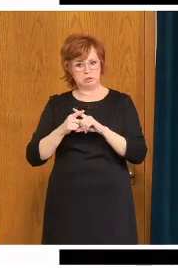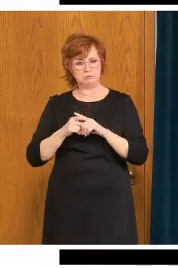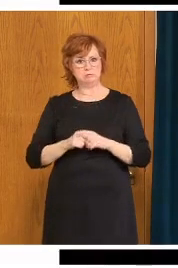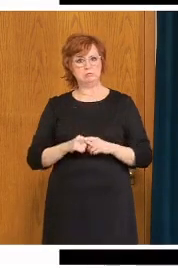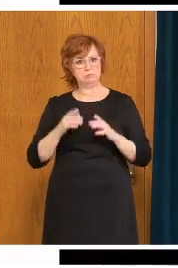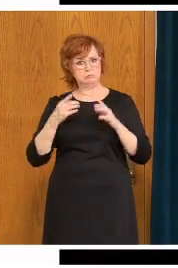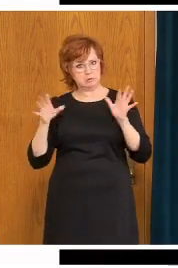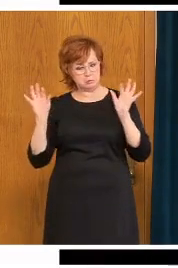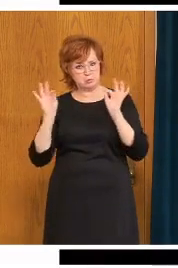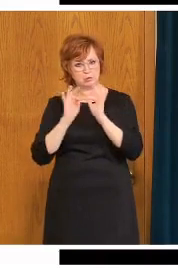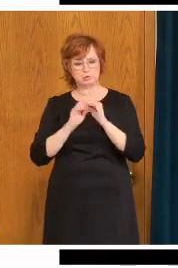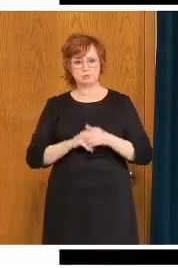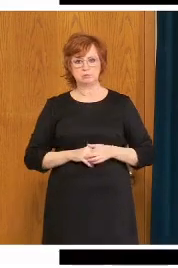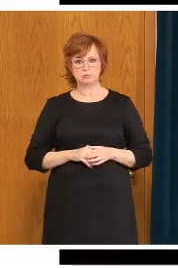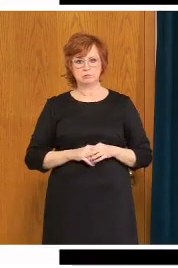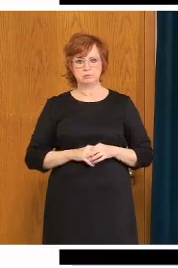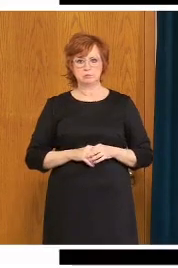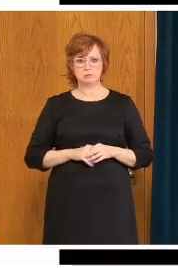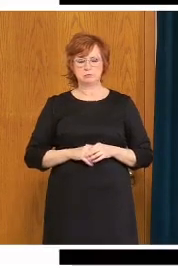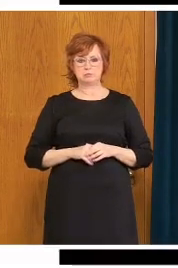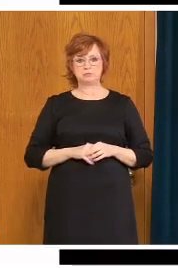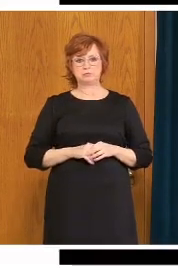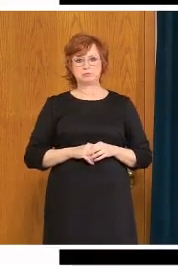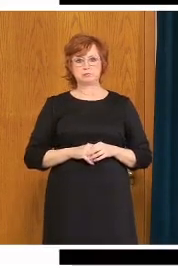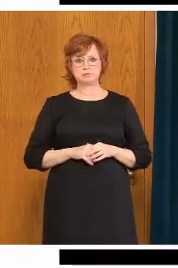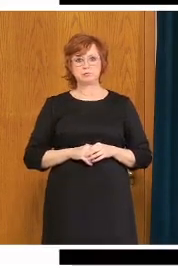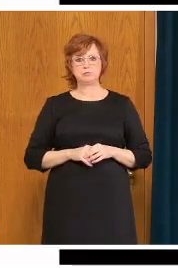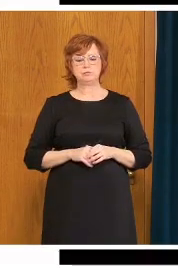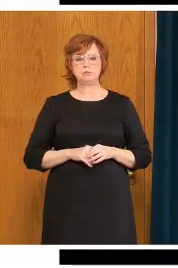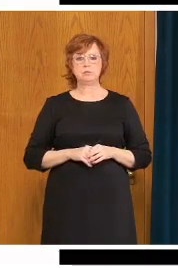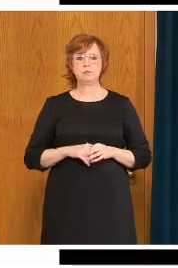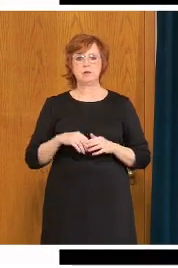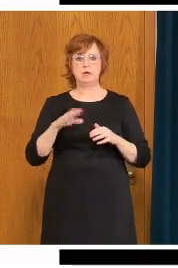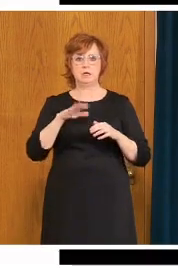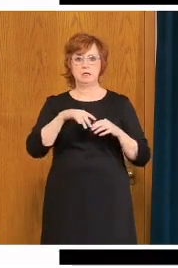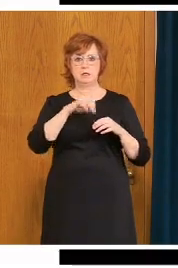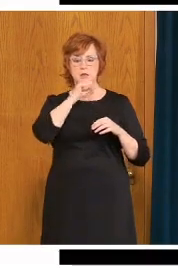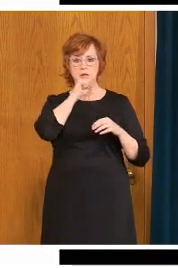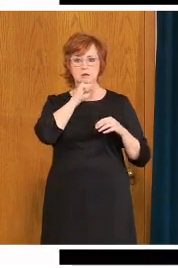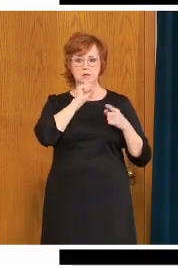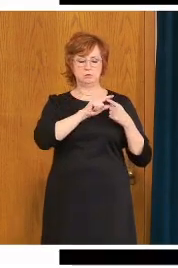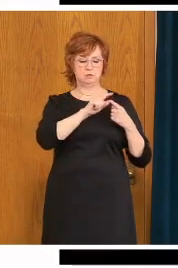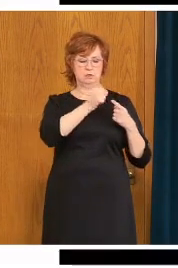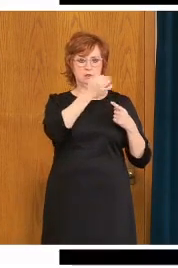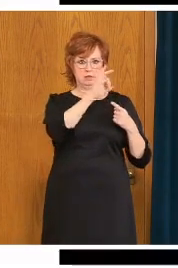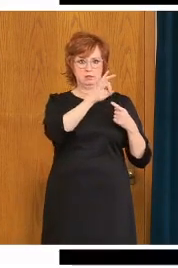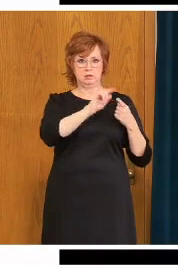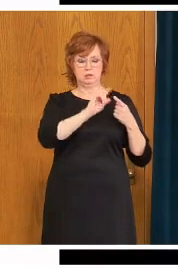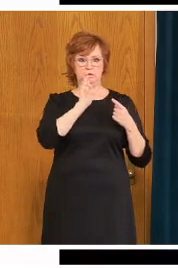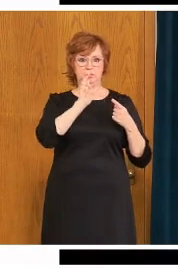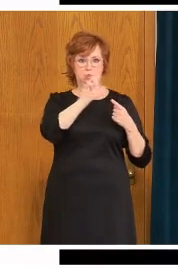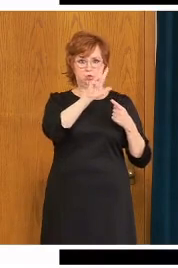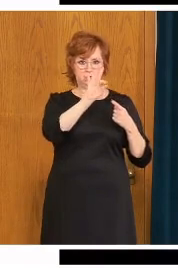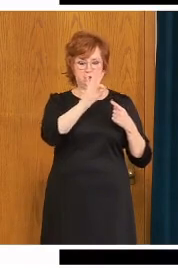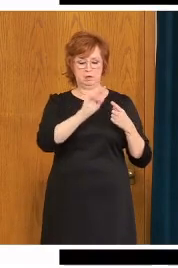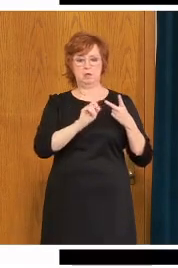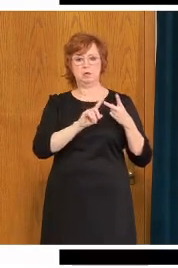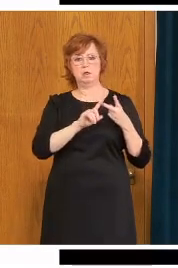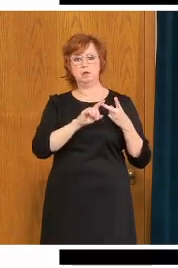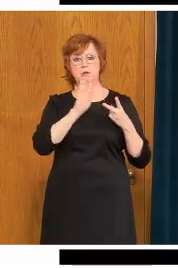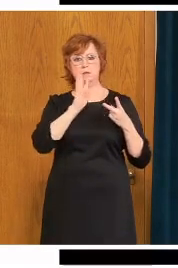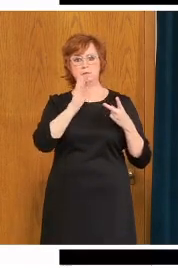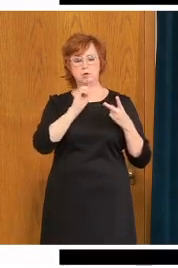cases, have always been higher in that, 19 to 39, 40 to 59 group, lower in people who